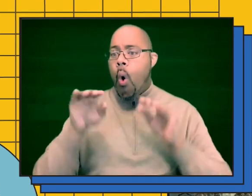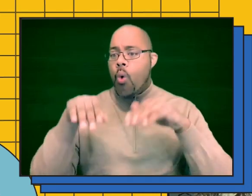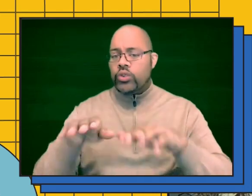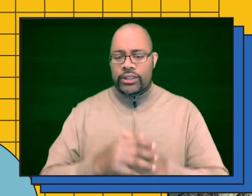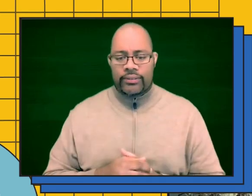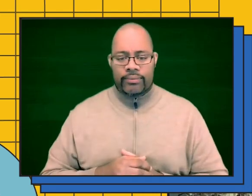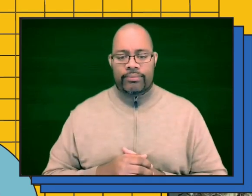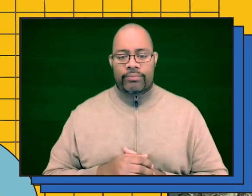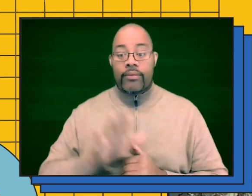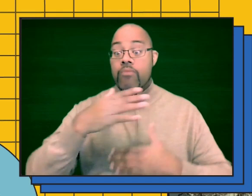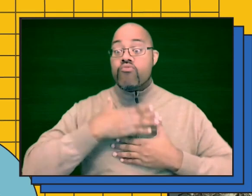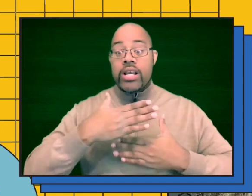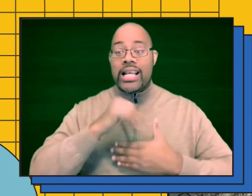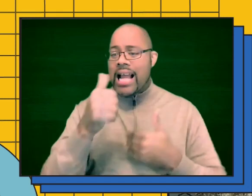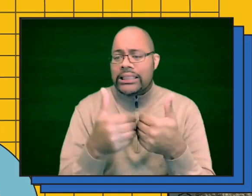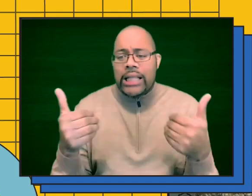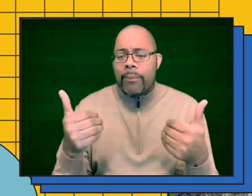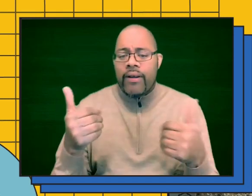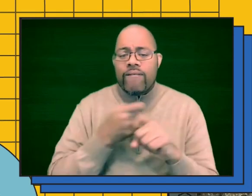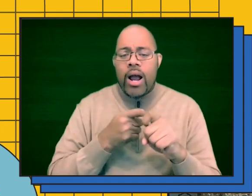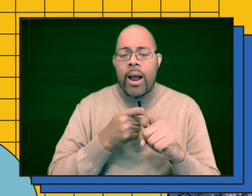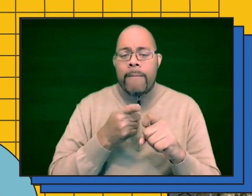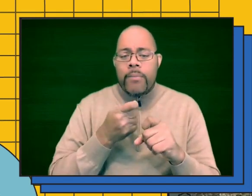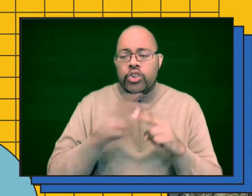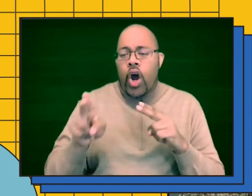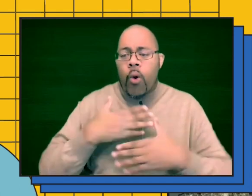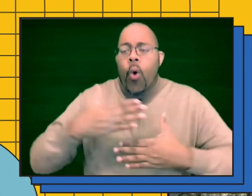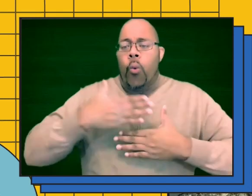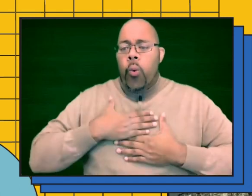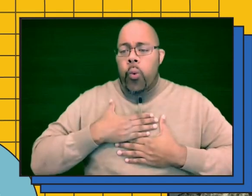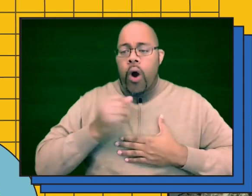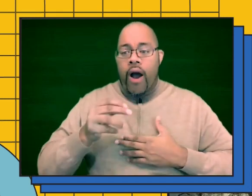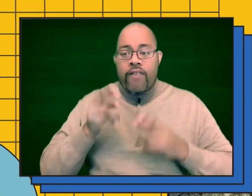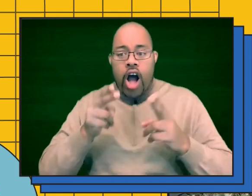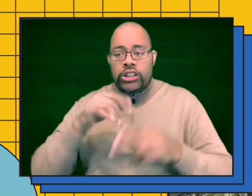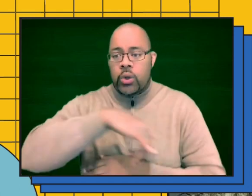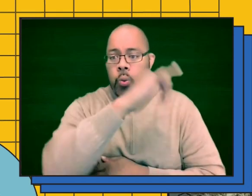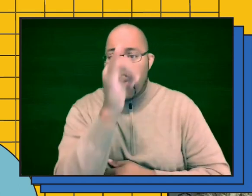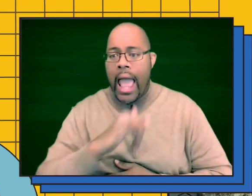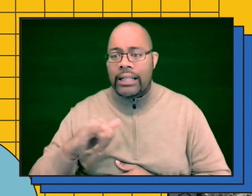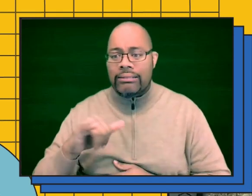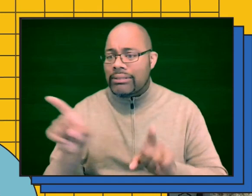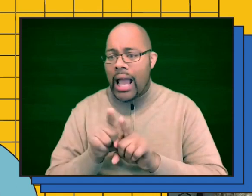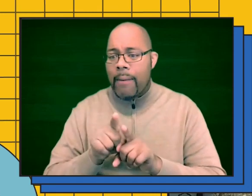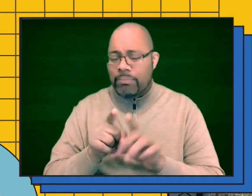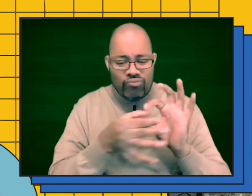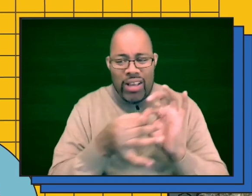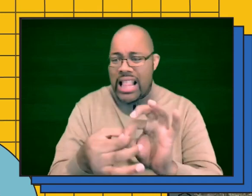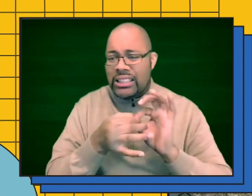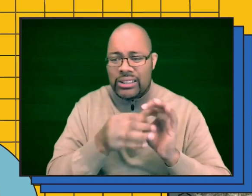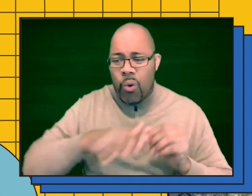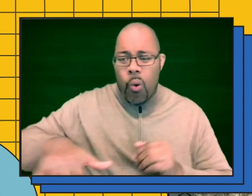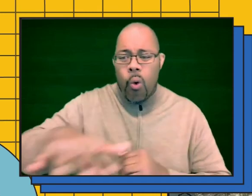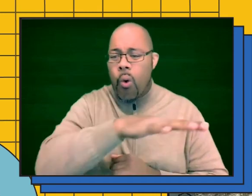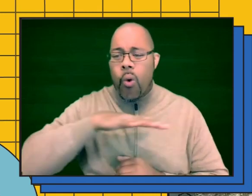of the ocean. Their breathing is not separate from the sharp exhale of hunted whales, their kindred